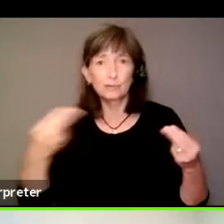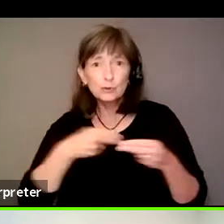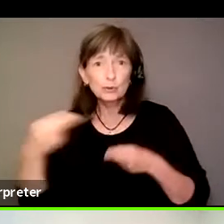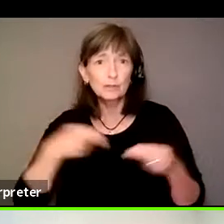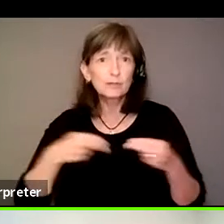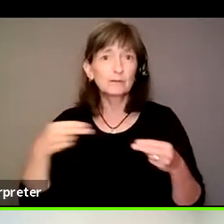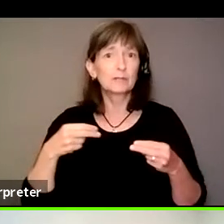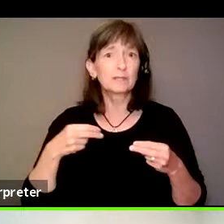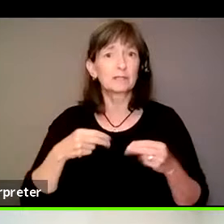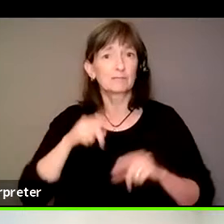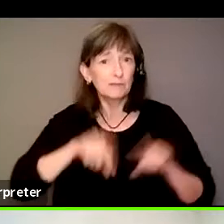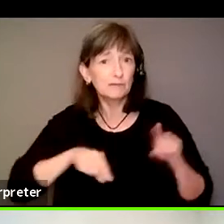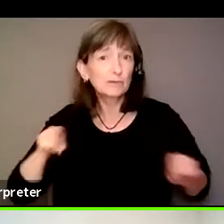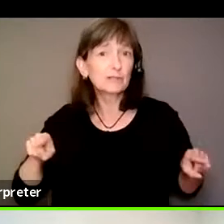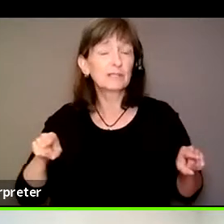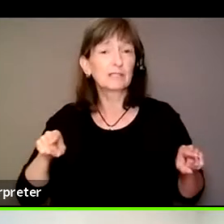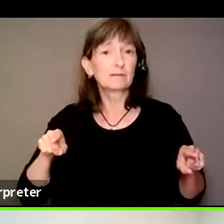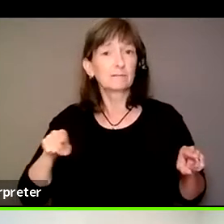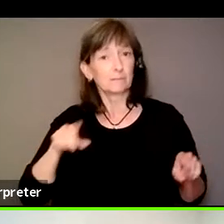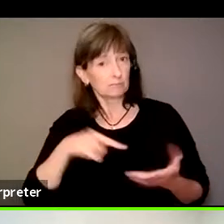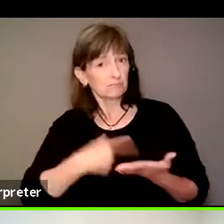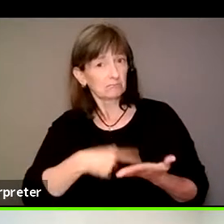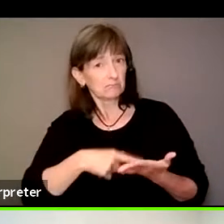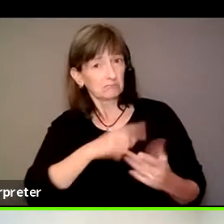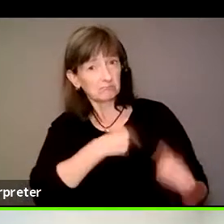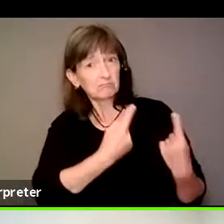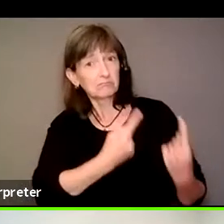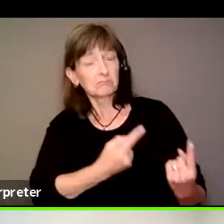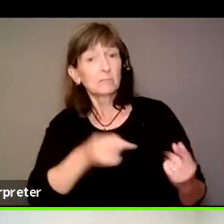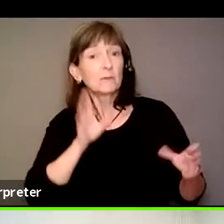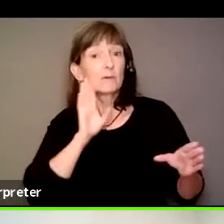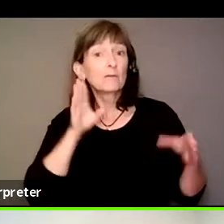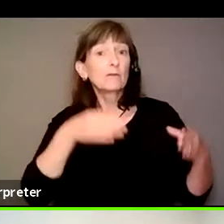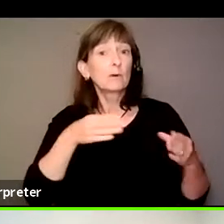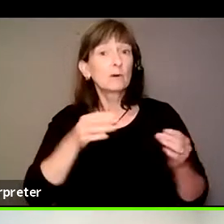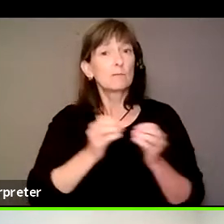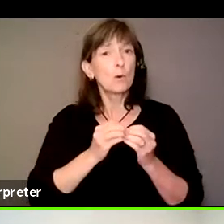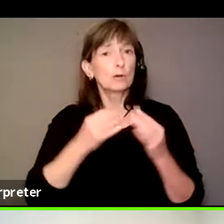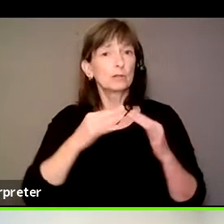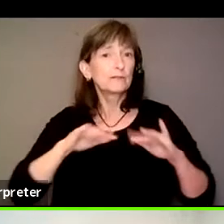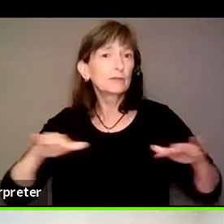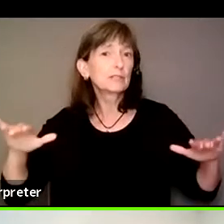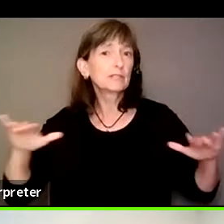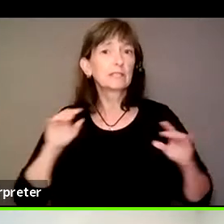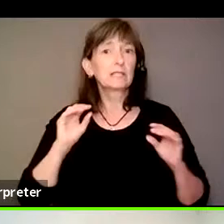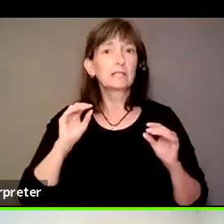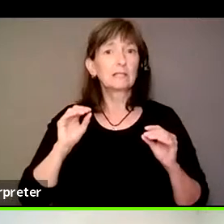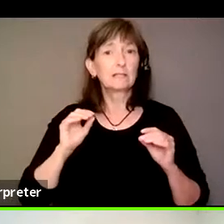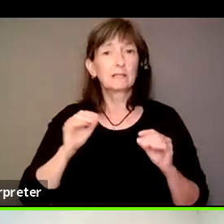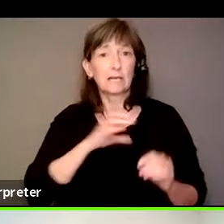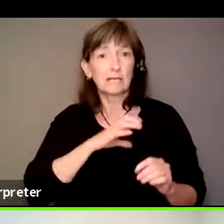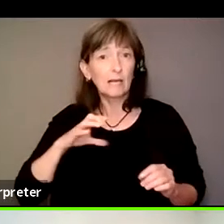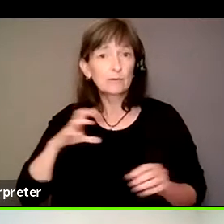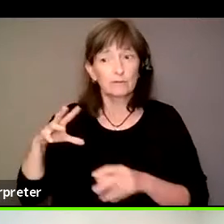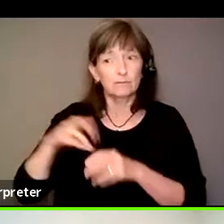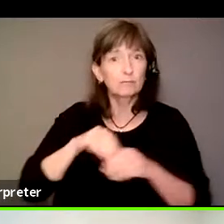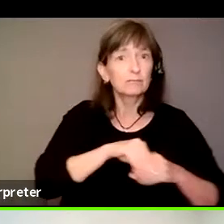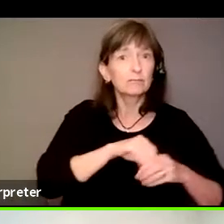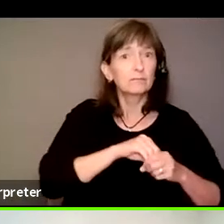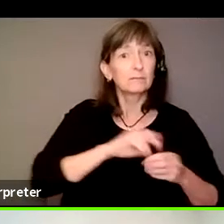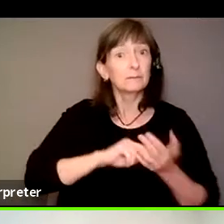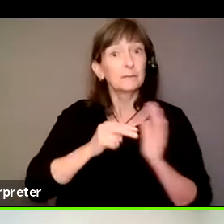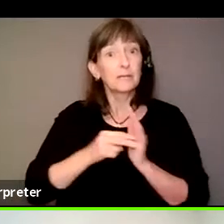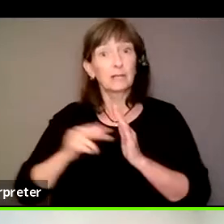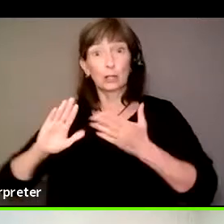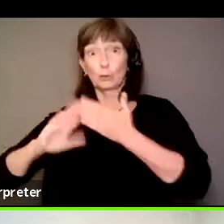And these conversations are focusing on the need for diverse voices on councils so that we have a reflection of the